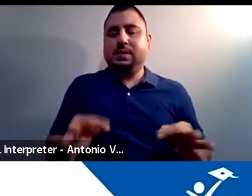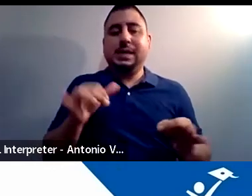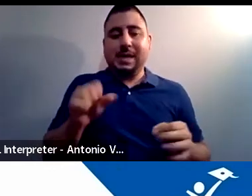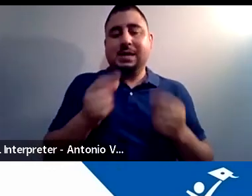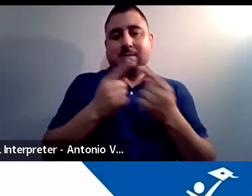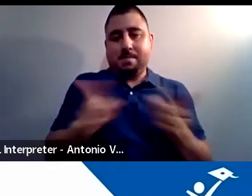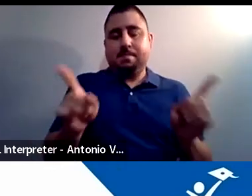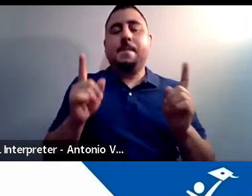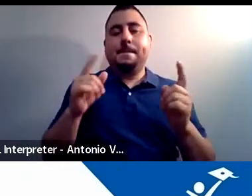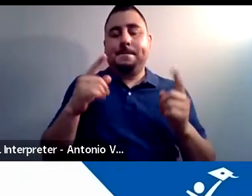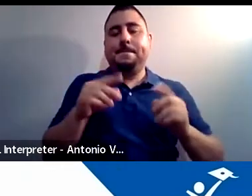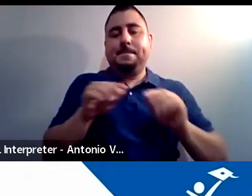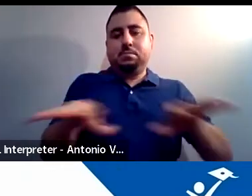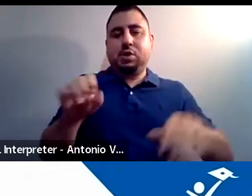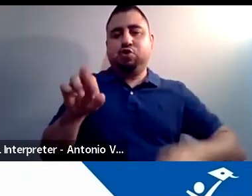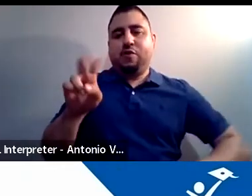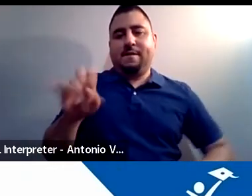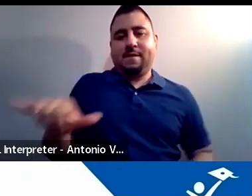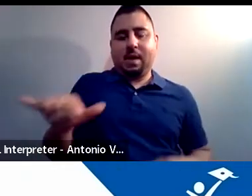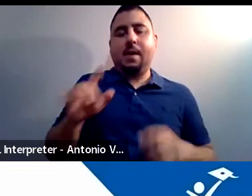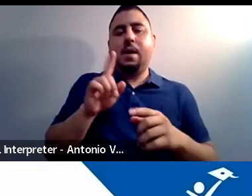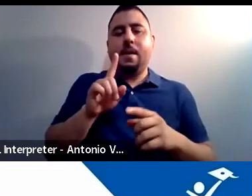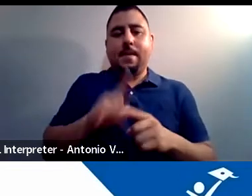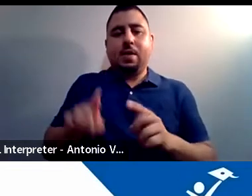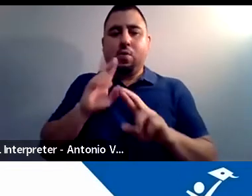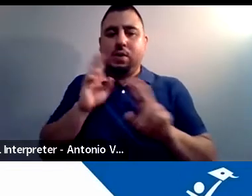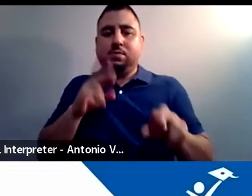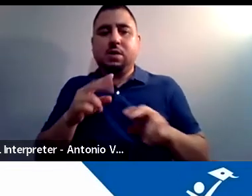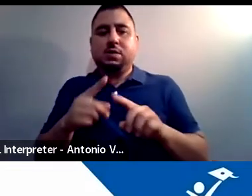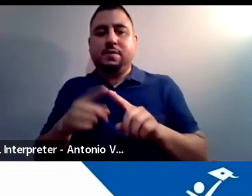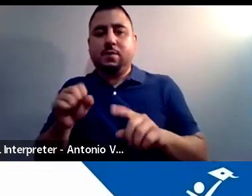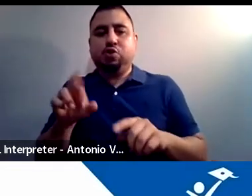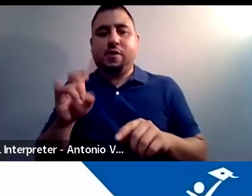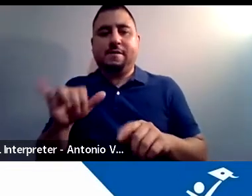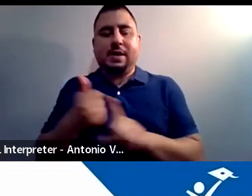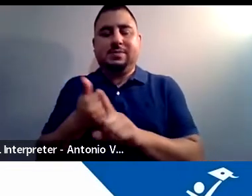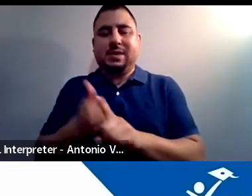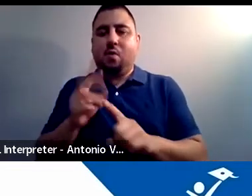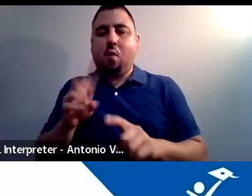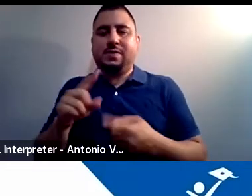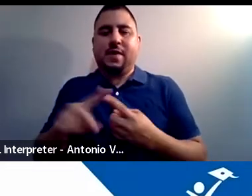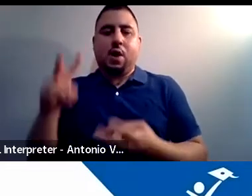public, but the responses from the surveys themselves were low.